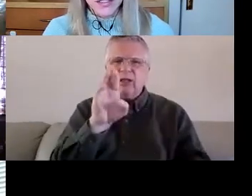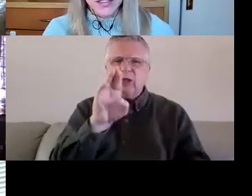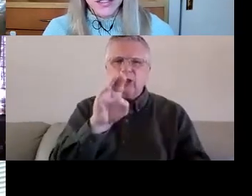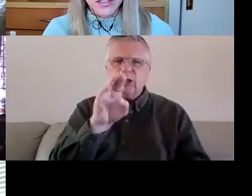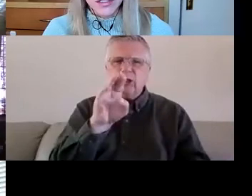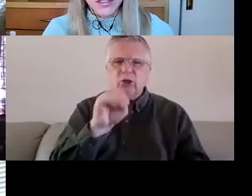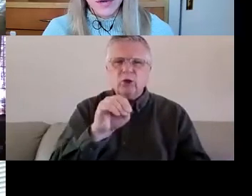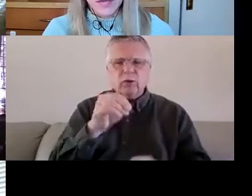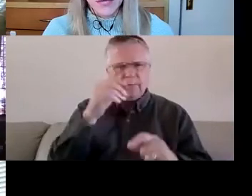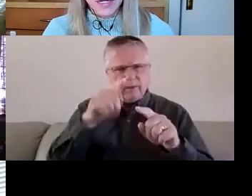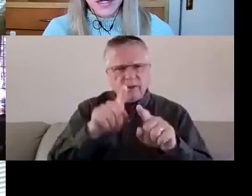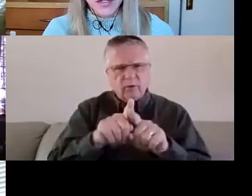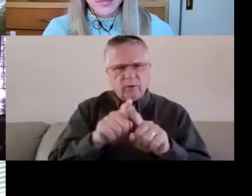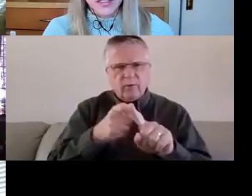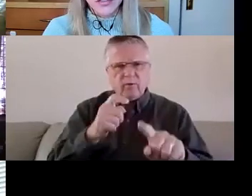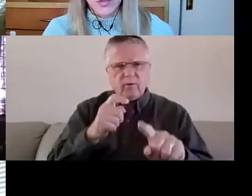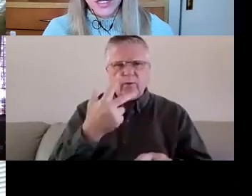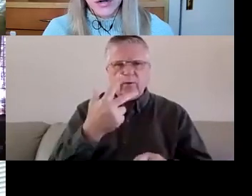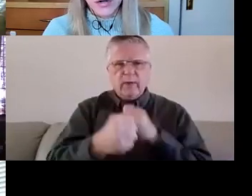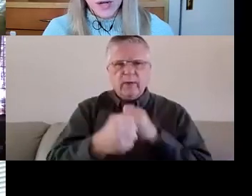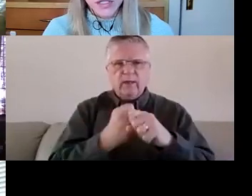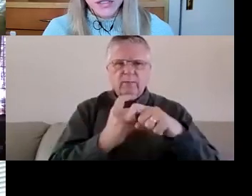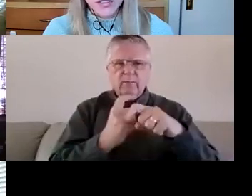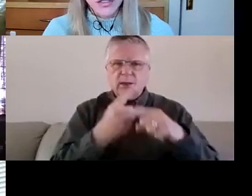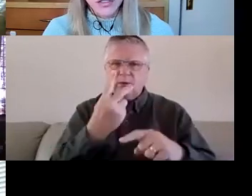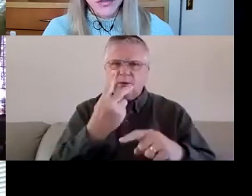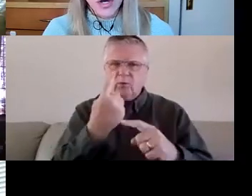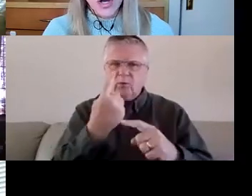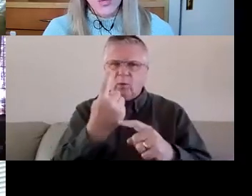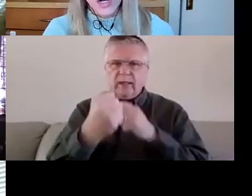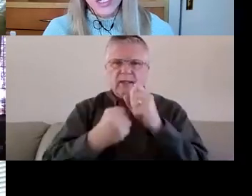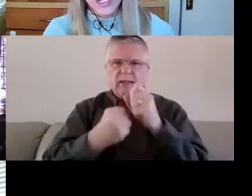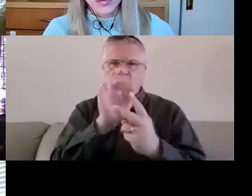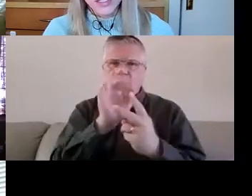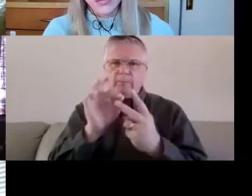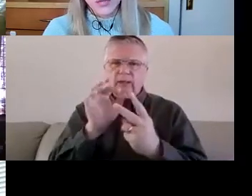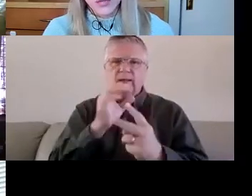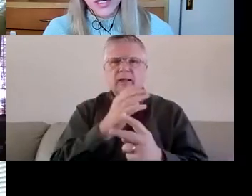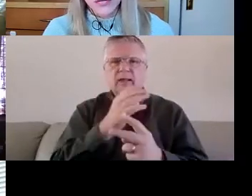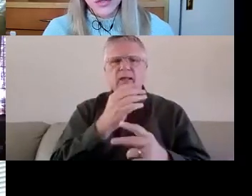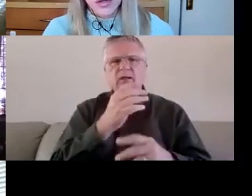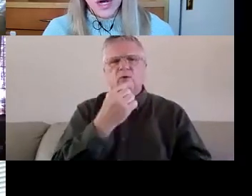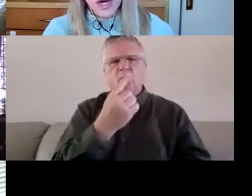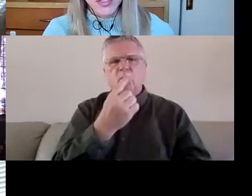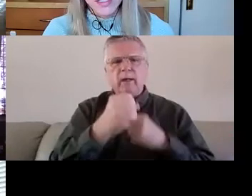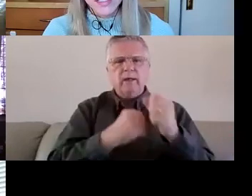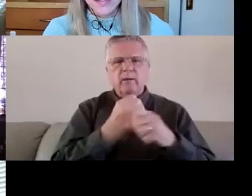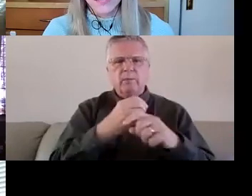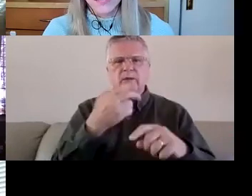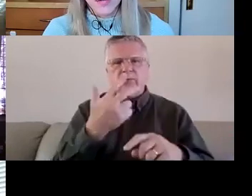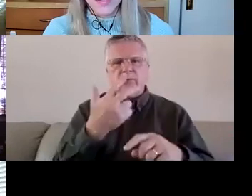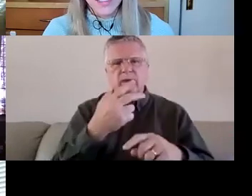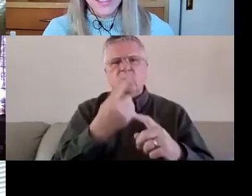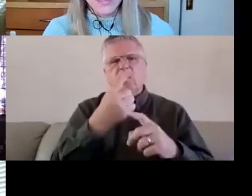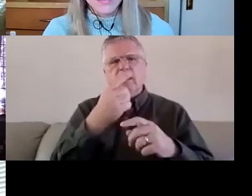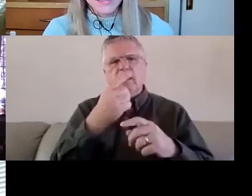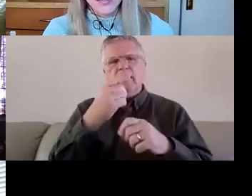agreement from 3 years plus 2 1-year options to 1 year plus 3 1-year renewal options, and